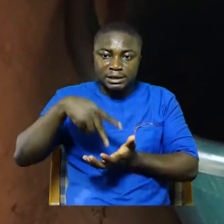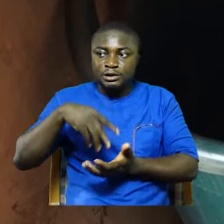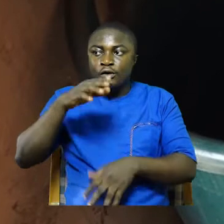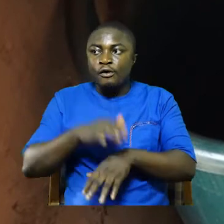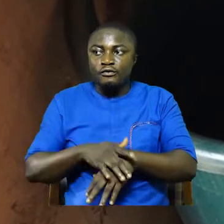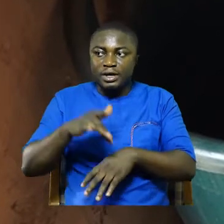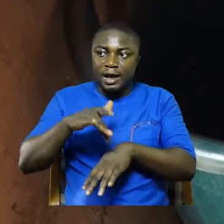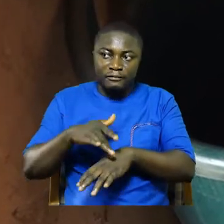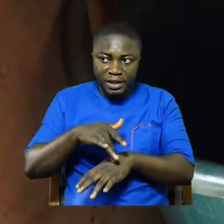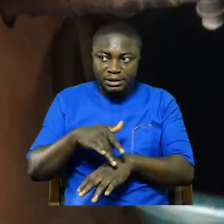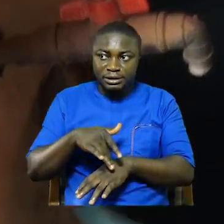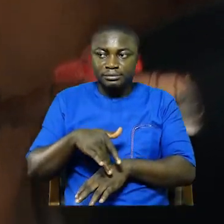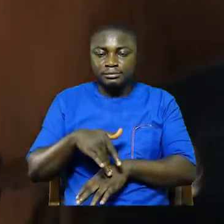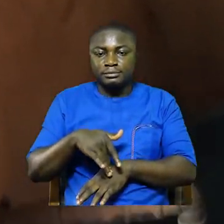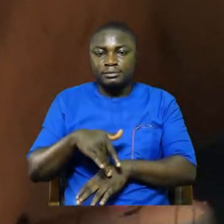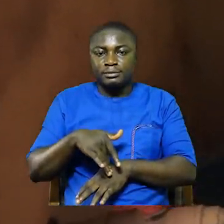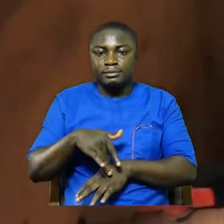their feet.